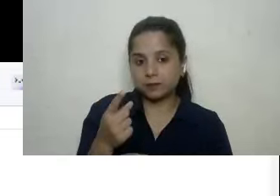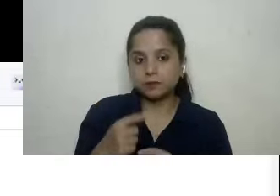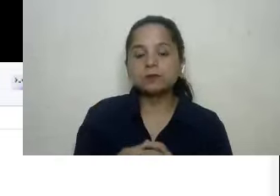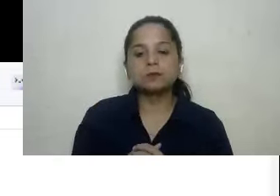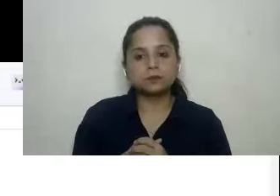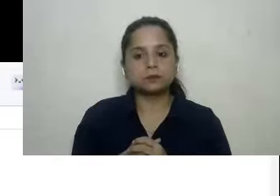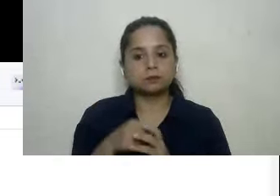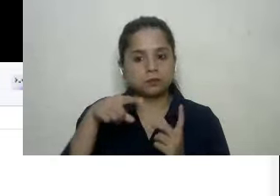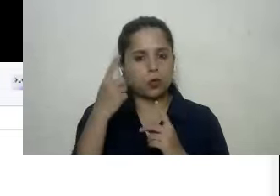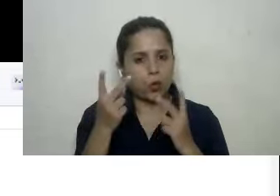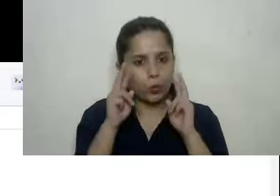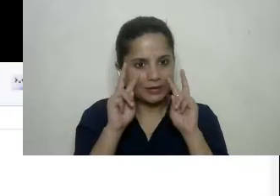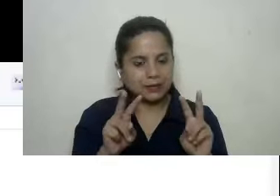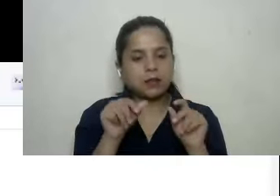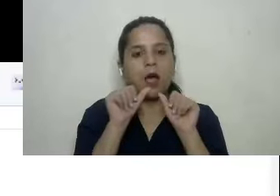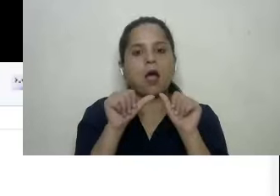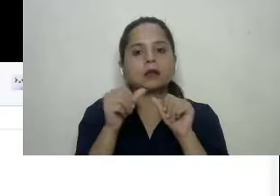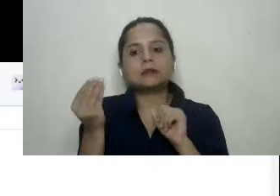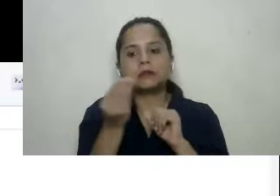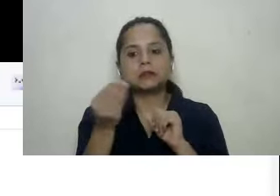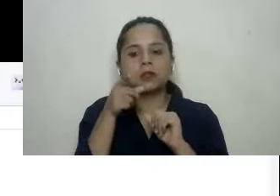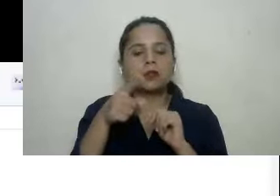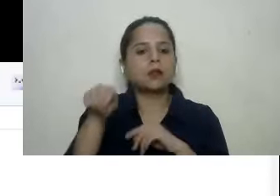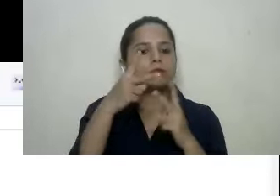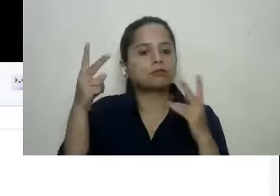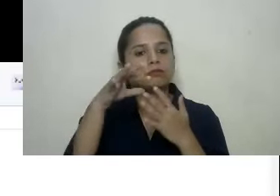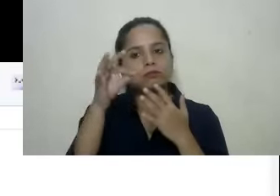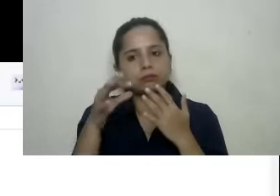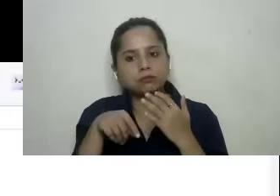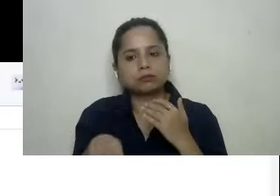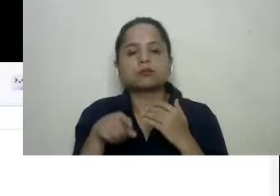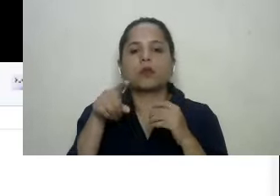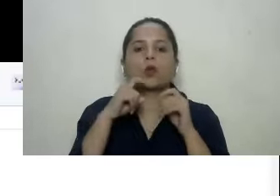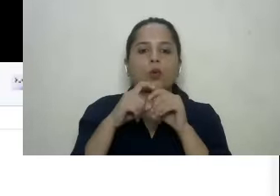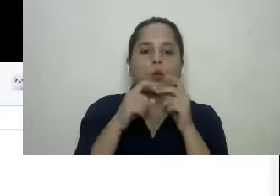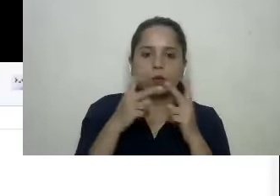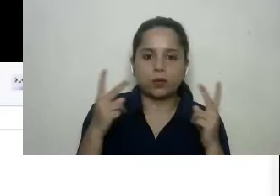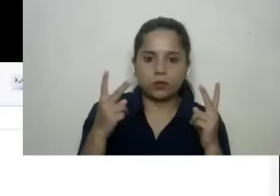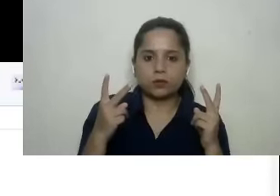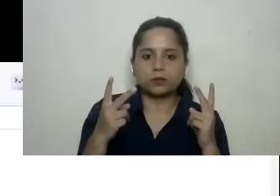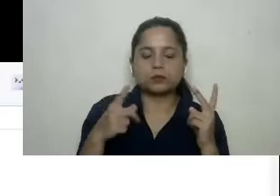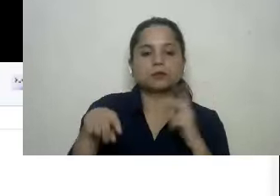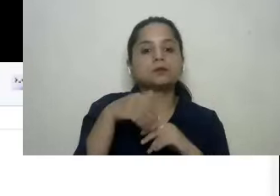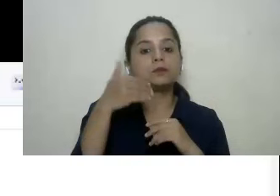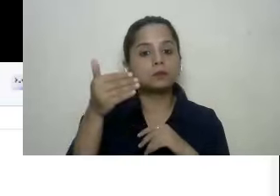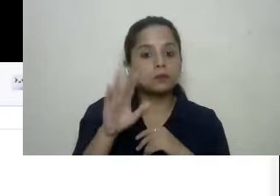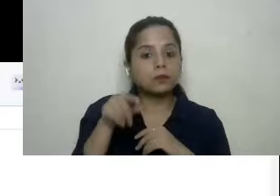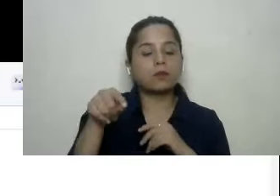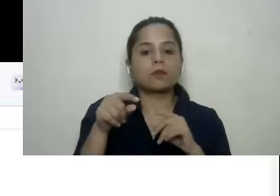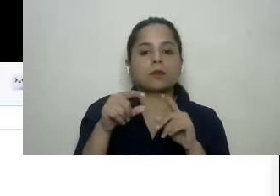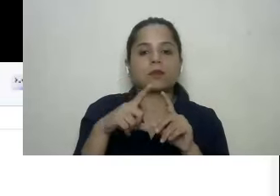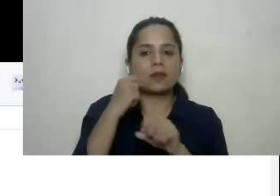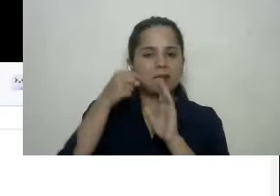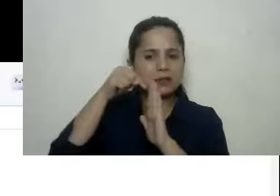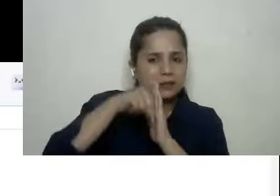have just watched and answer some multiple choice or open-ended questions. And then they would dig deeper. There would be